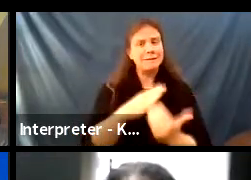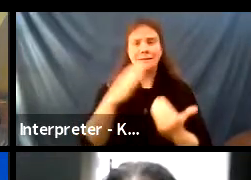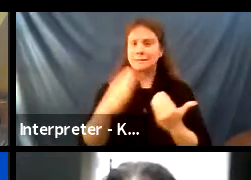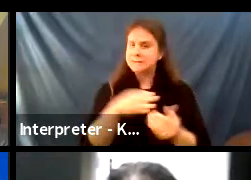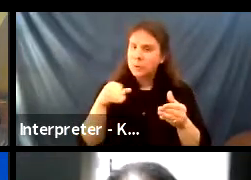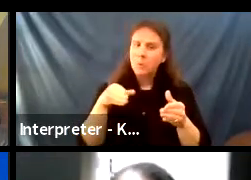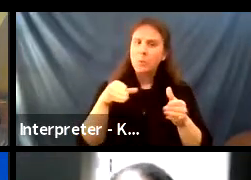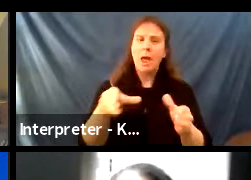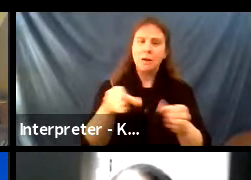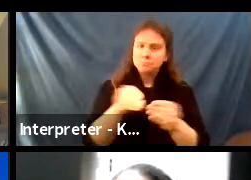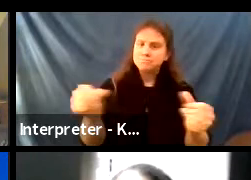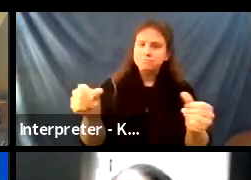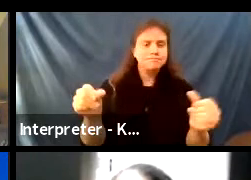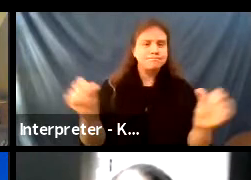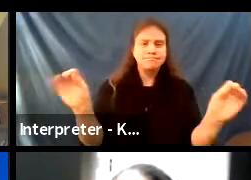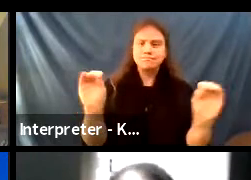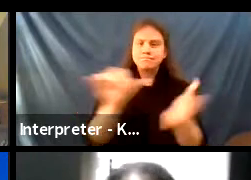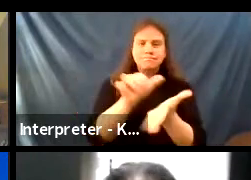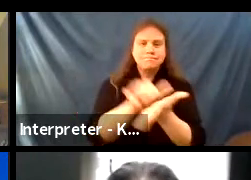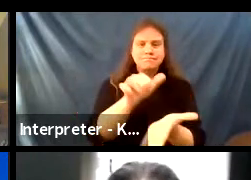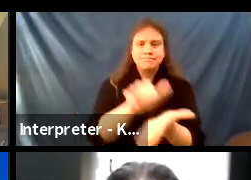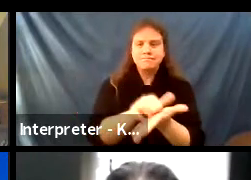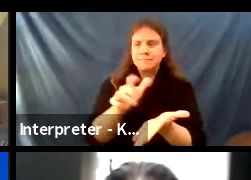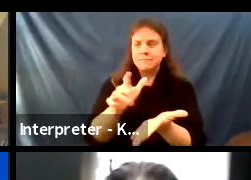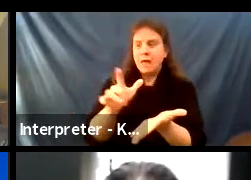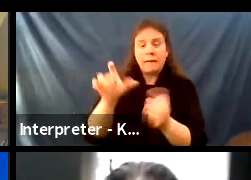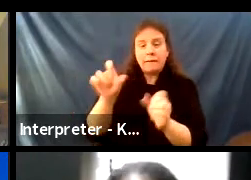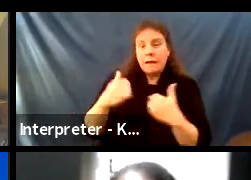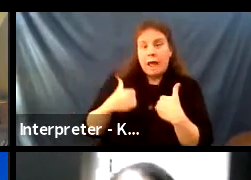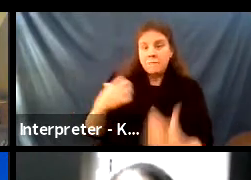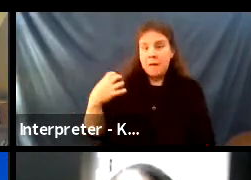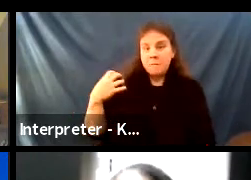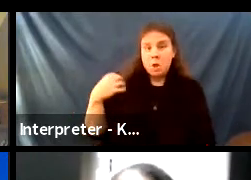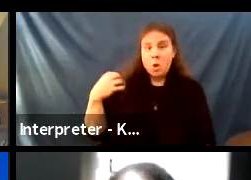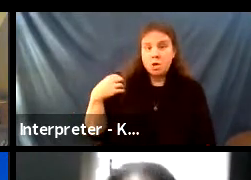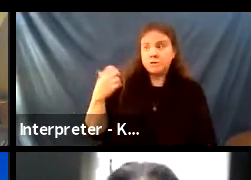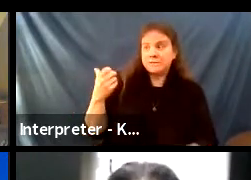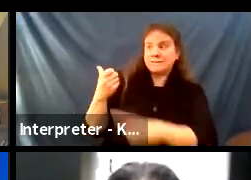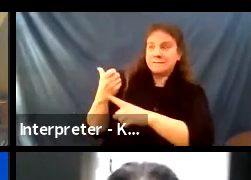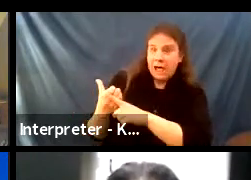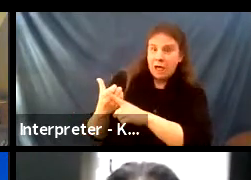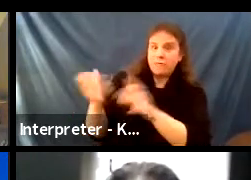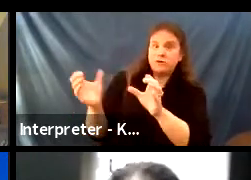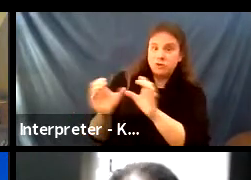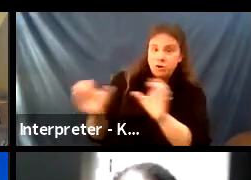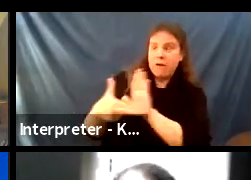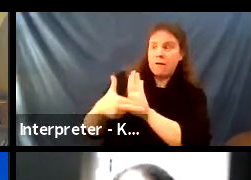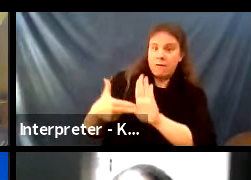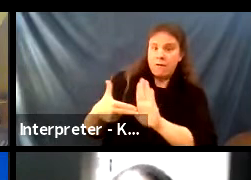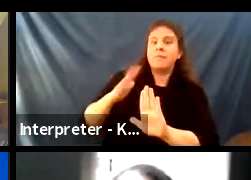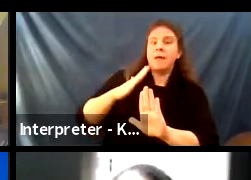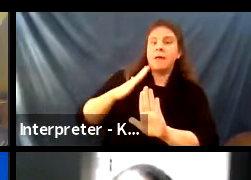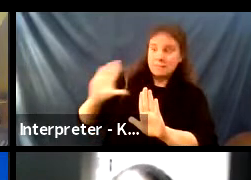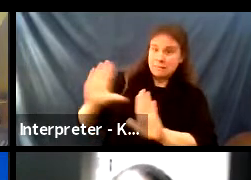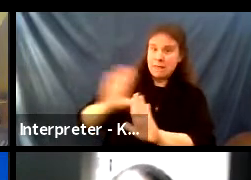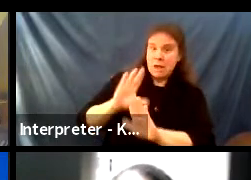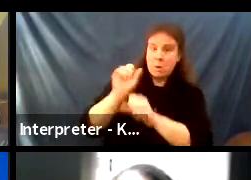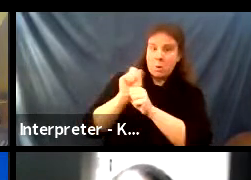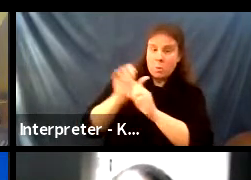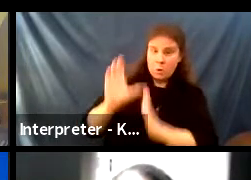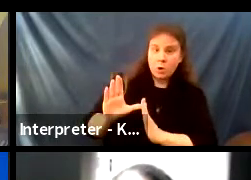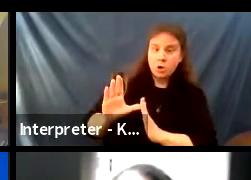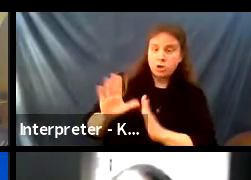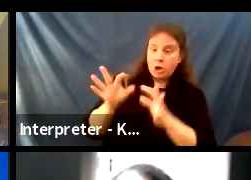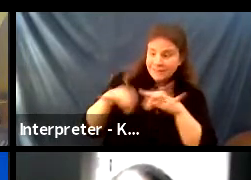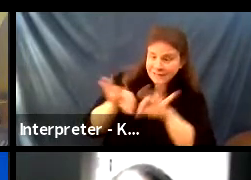other than having employers self-certify that their workers are essential. Even in the transportation industry, for example, you've got